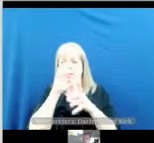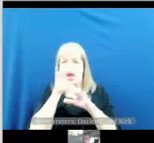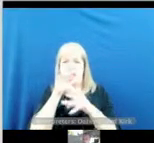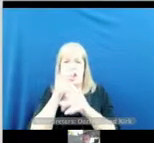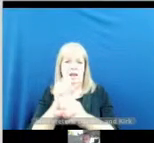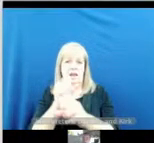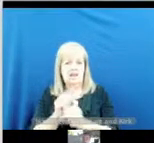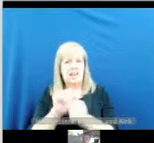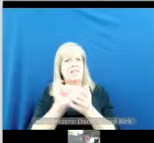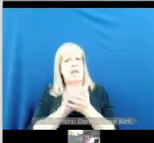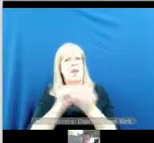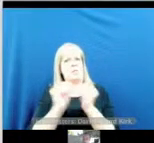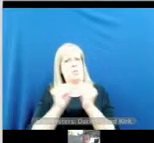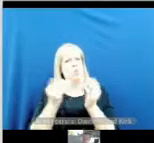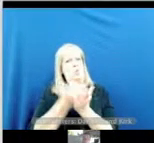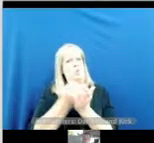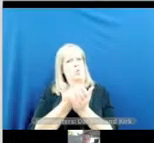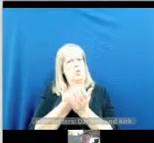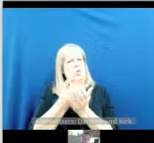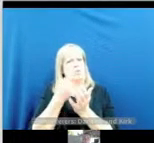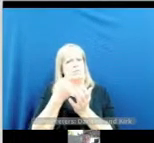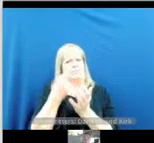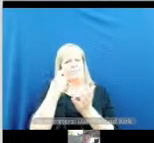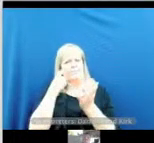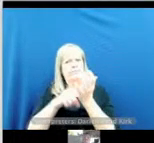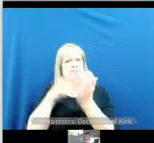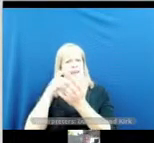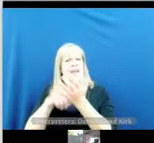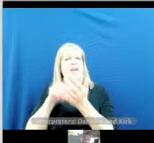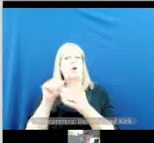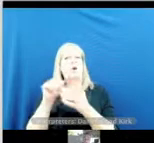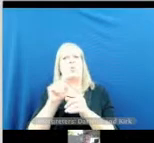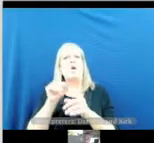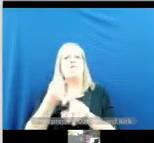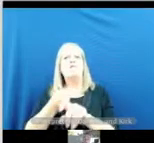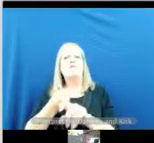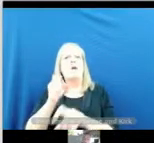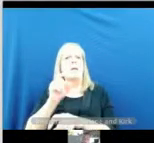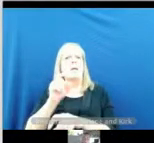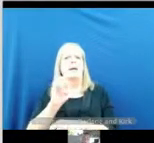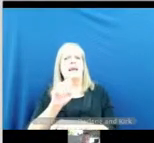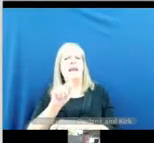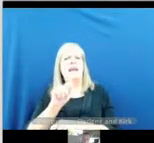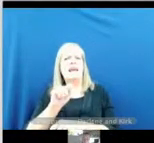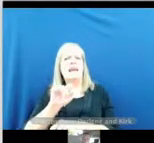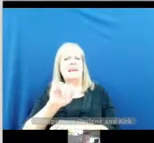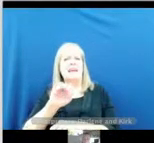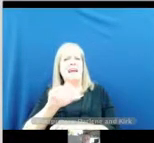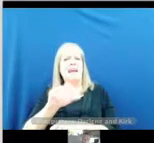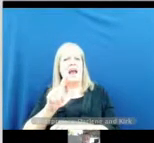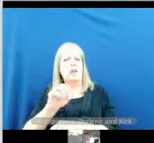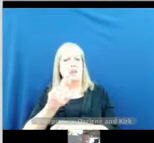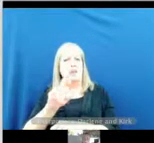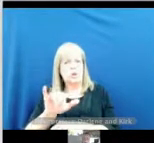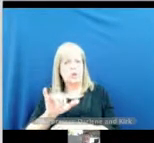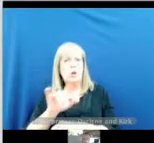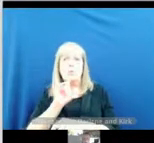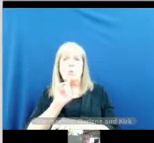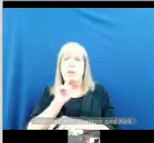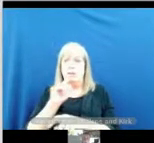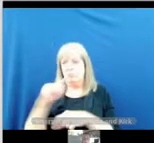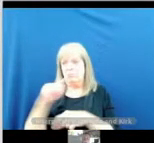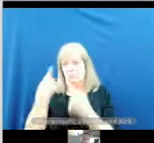coming in terms of etiologies. This was been around for a while, but